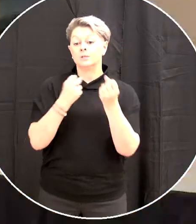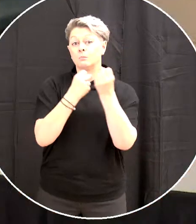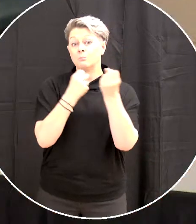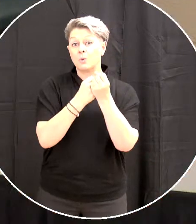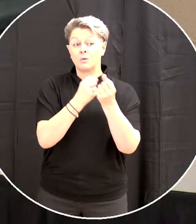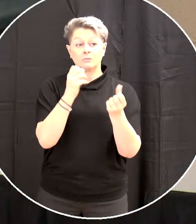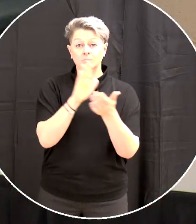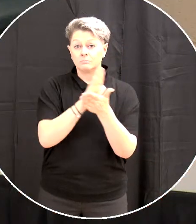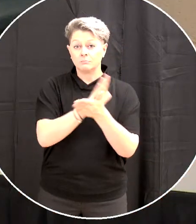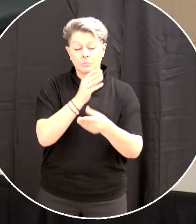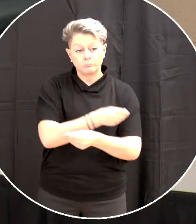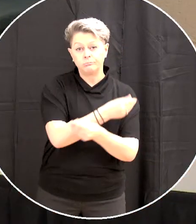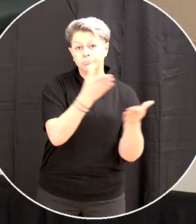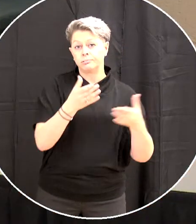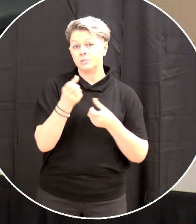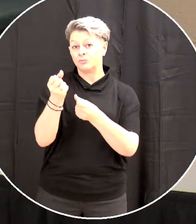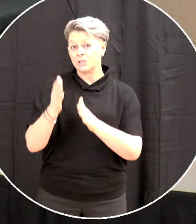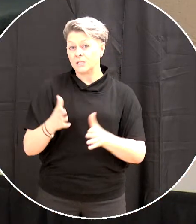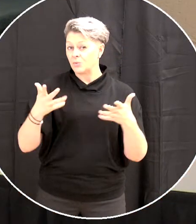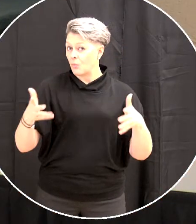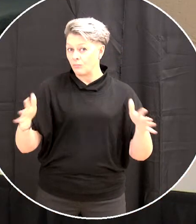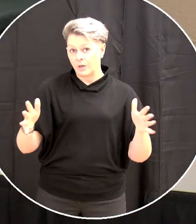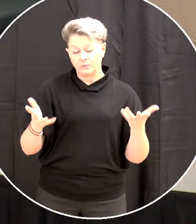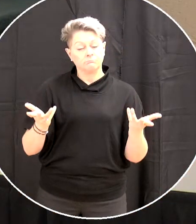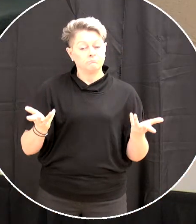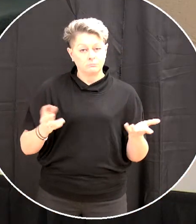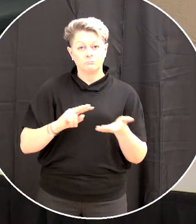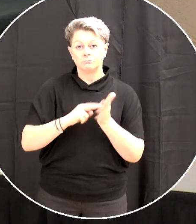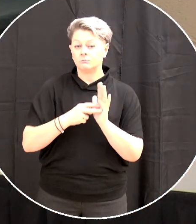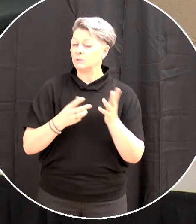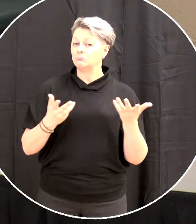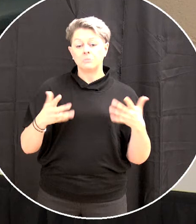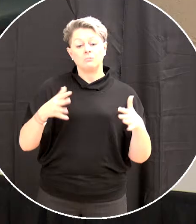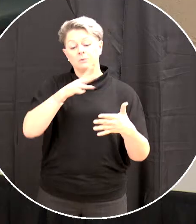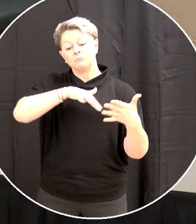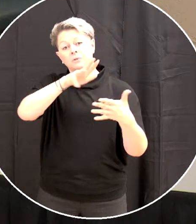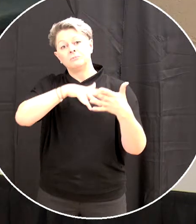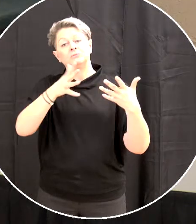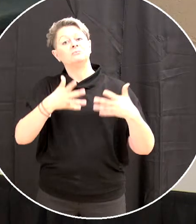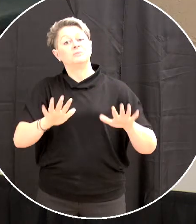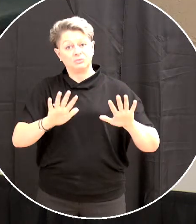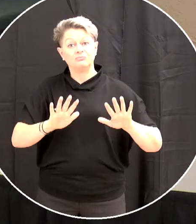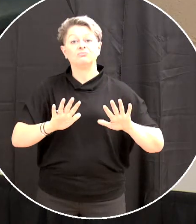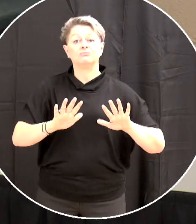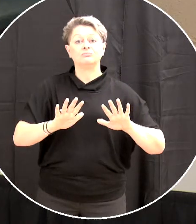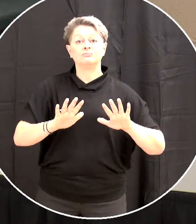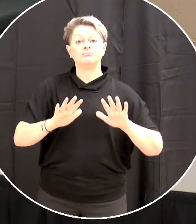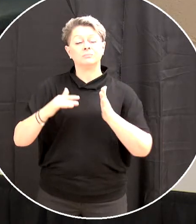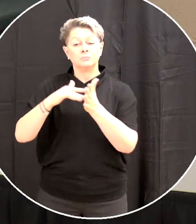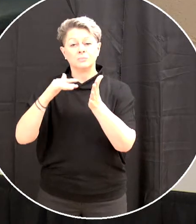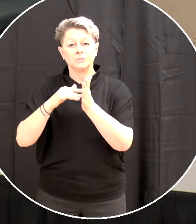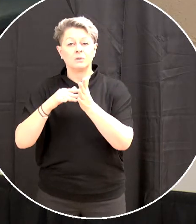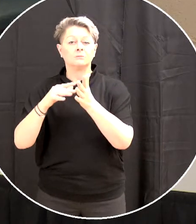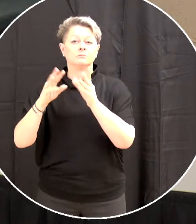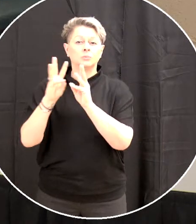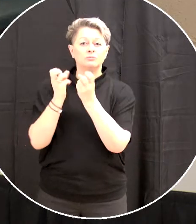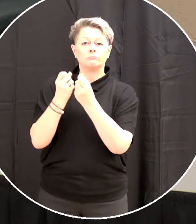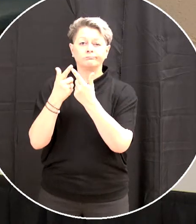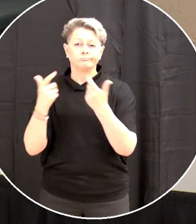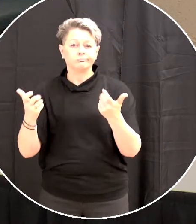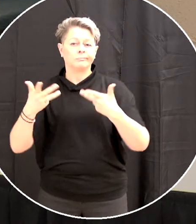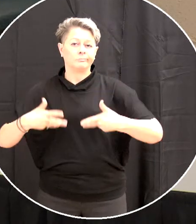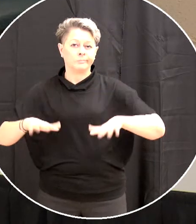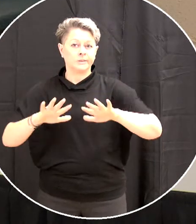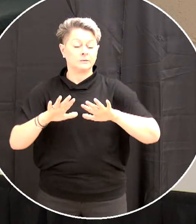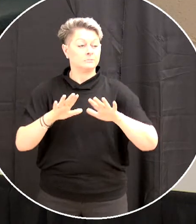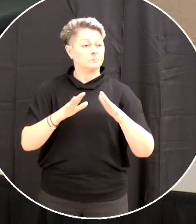gone out to all trustees. So we've already had the opportunity to go and review the materials and through our study sessions. So are there any errors or